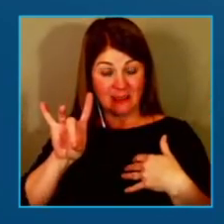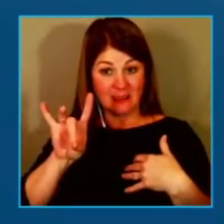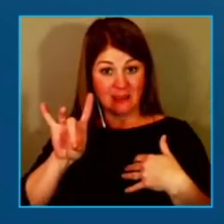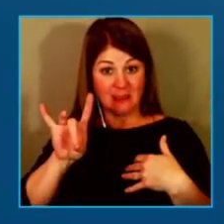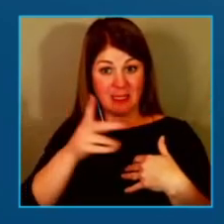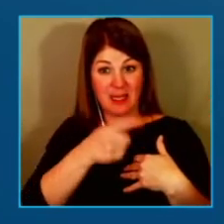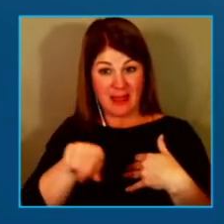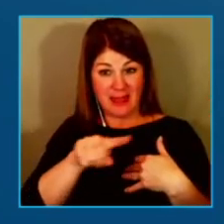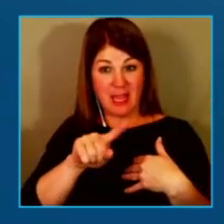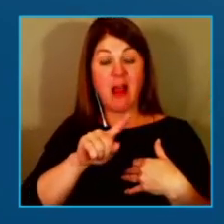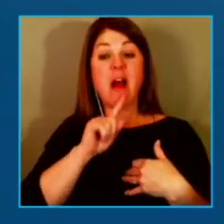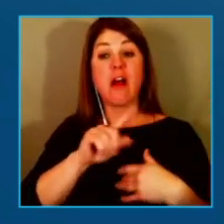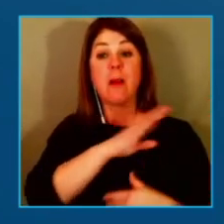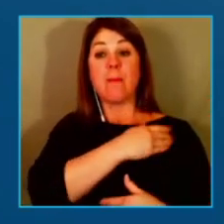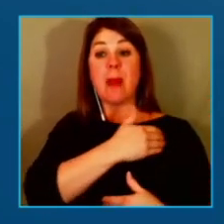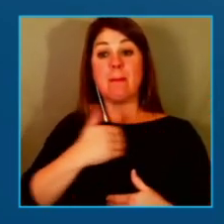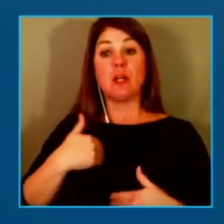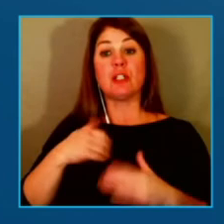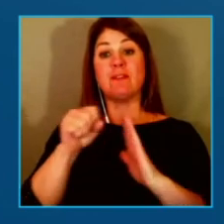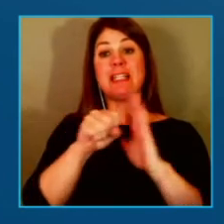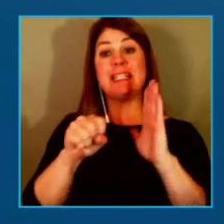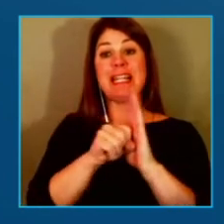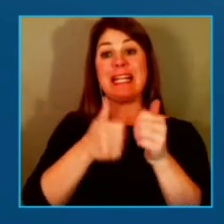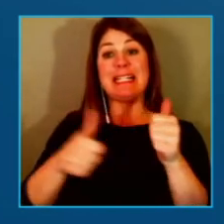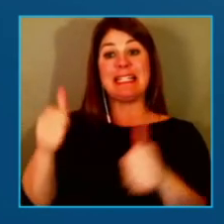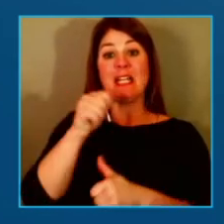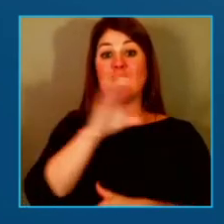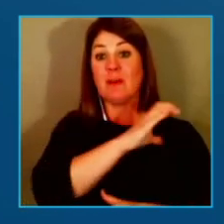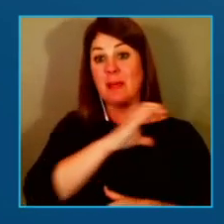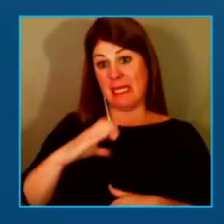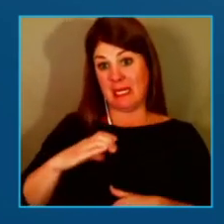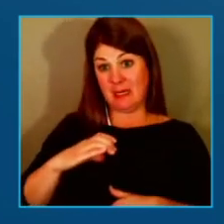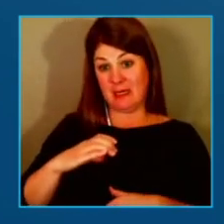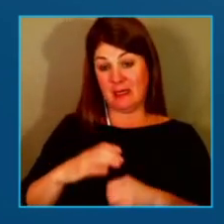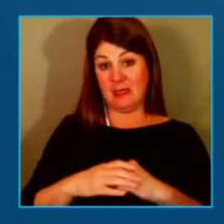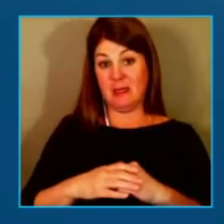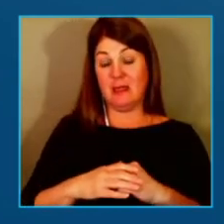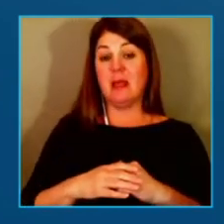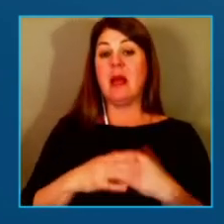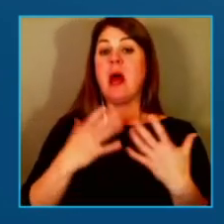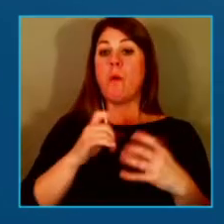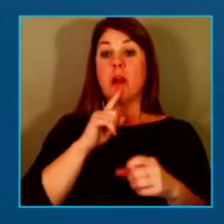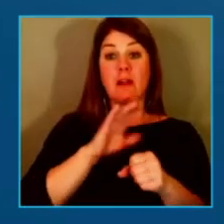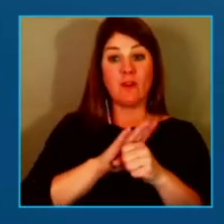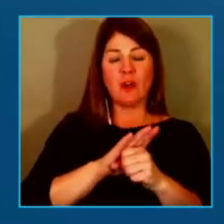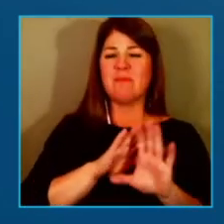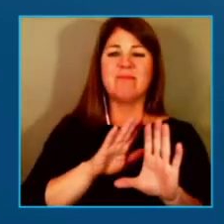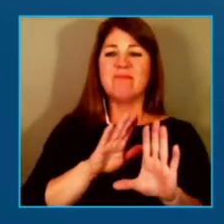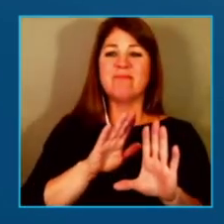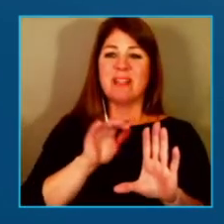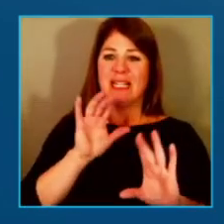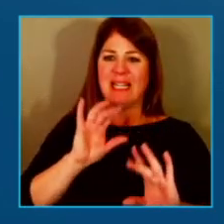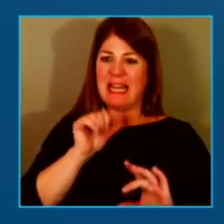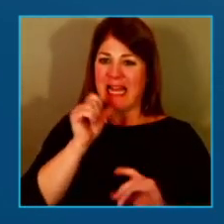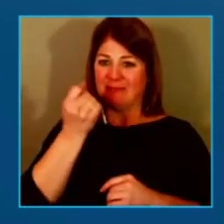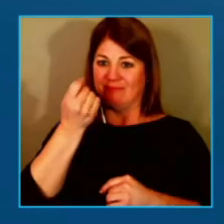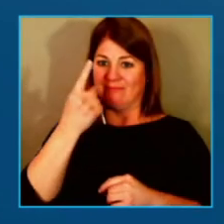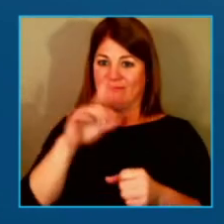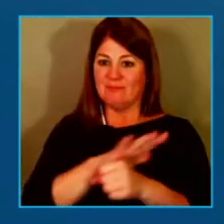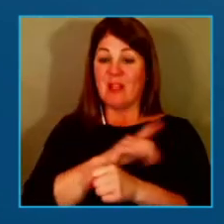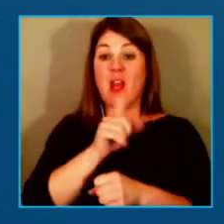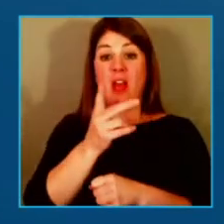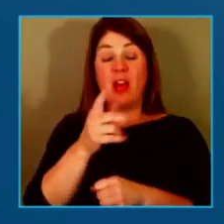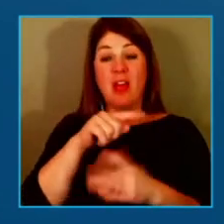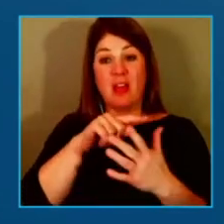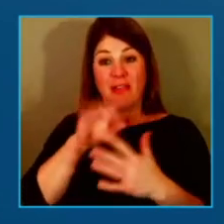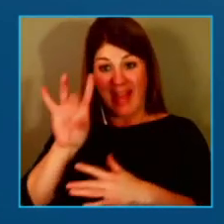state executive committee. And I just wanted to confirm, it wasn't clear to me that they're voting members,